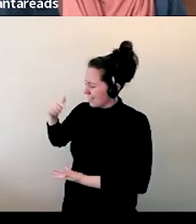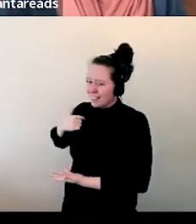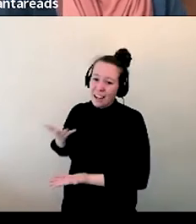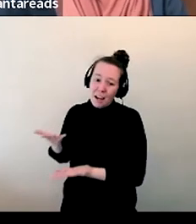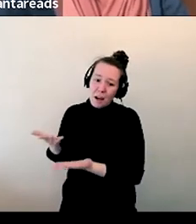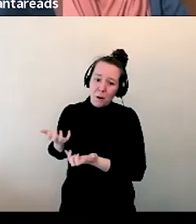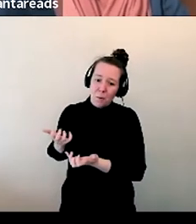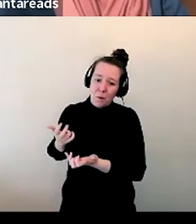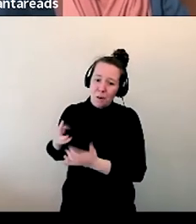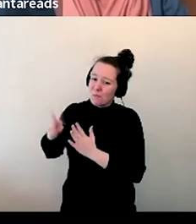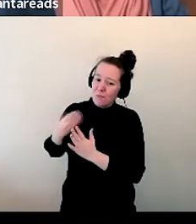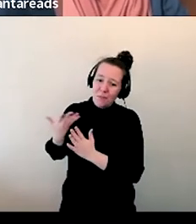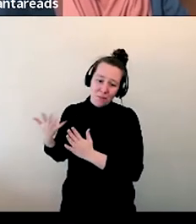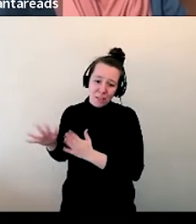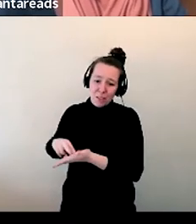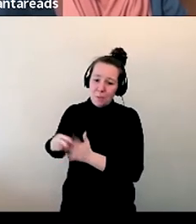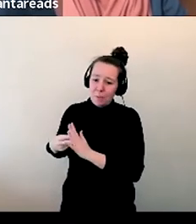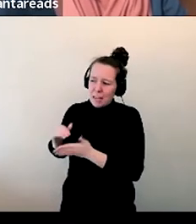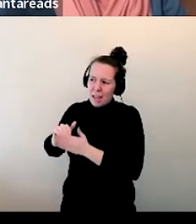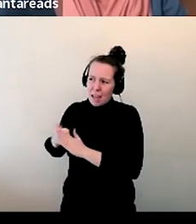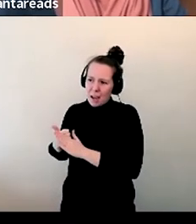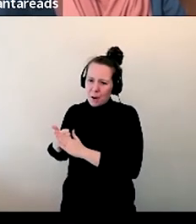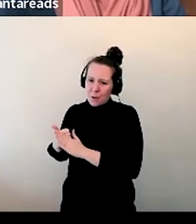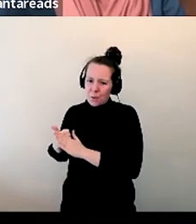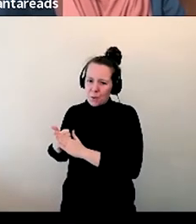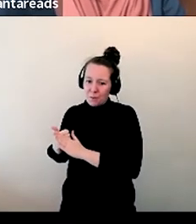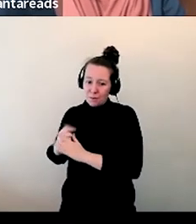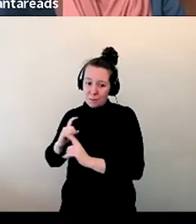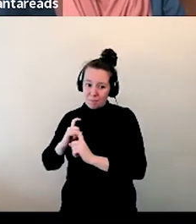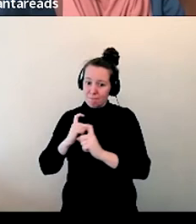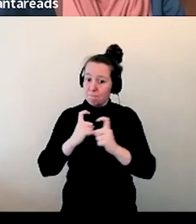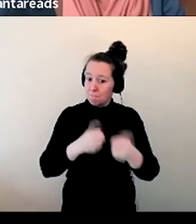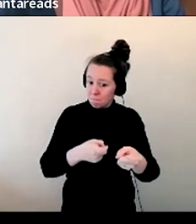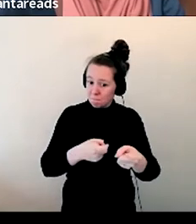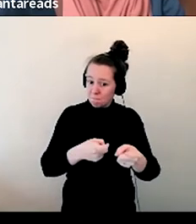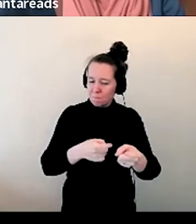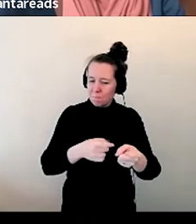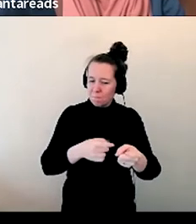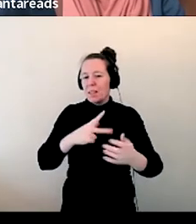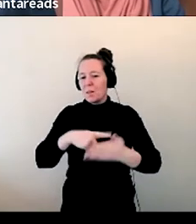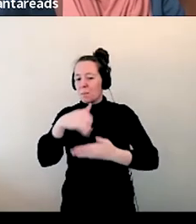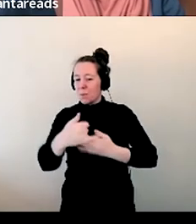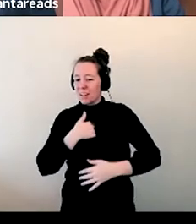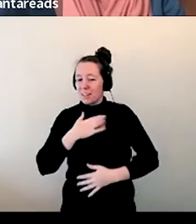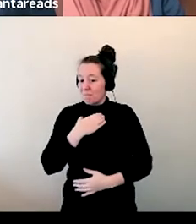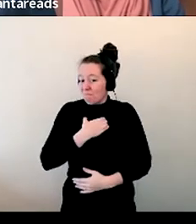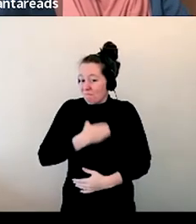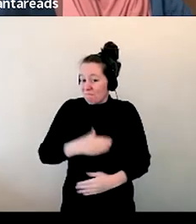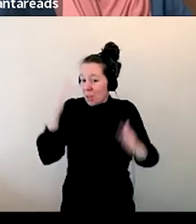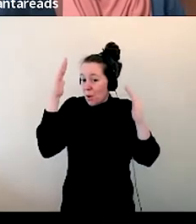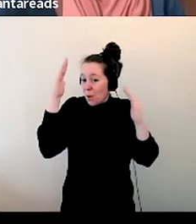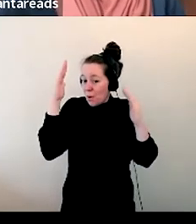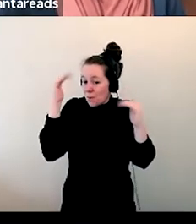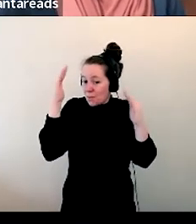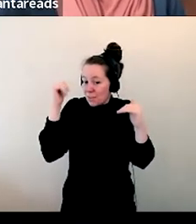So I want to kind of find a way to recycle them and make them better. So that's one of a passion projects that I'm hoping will be